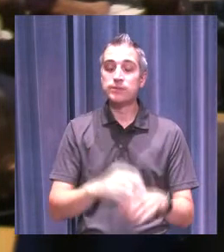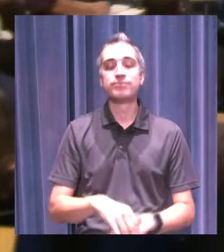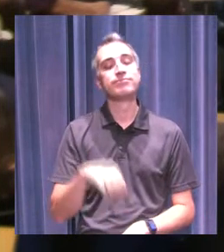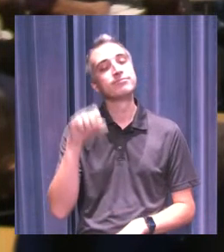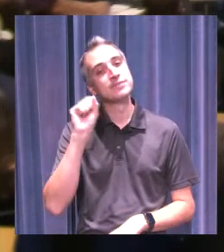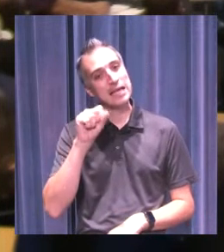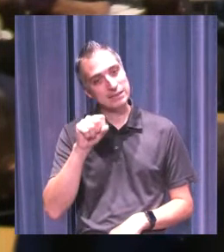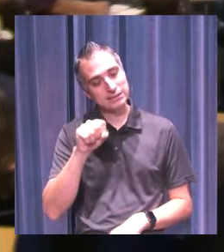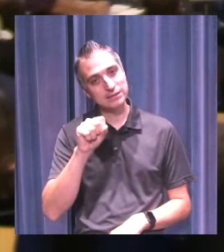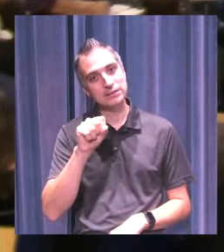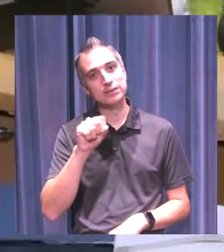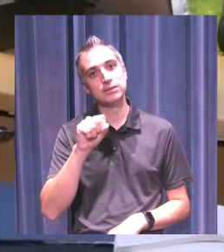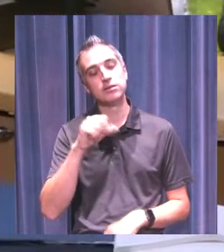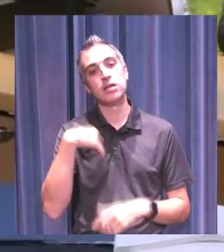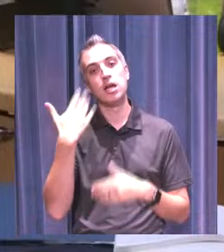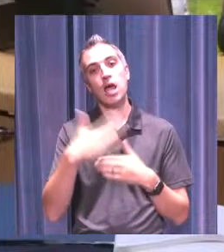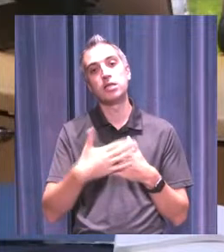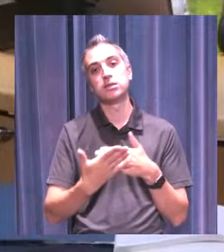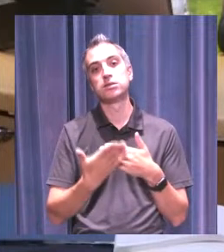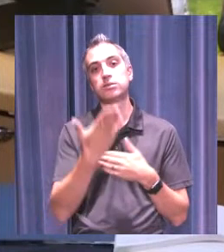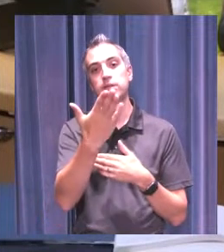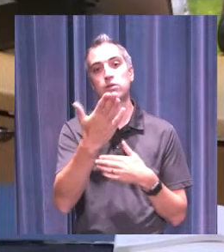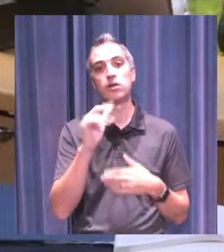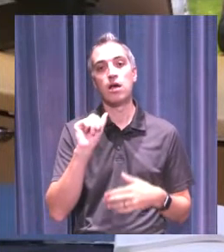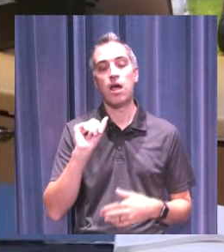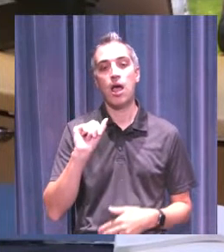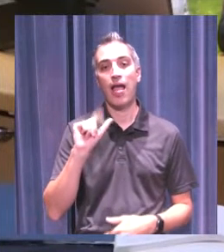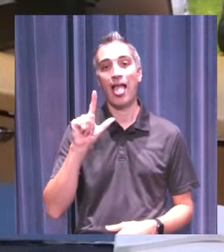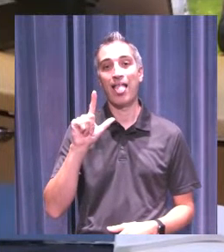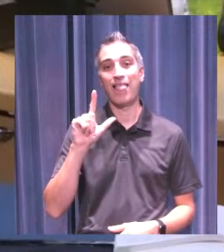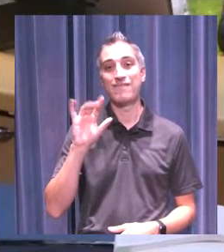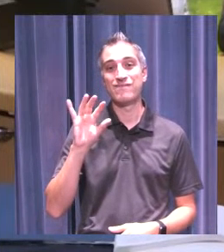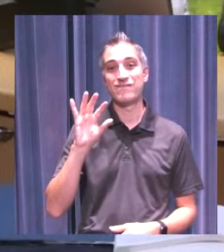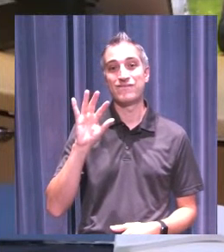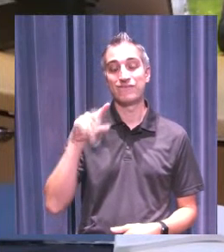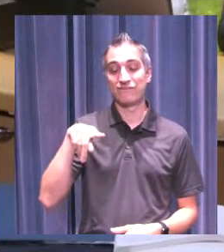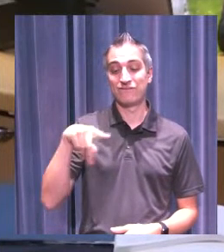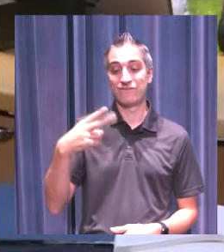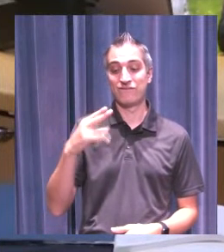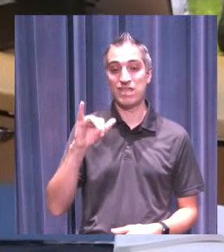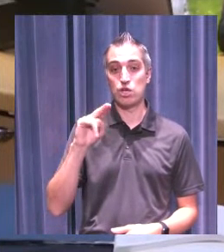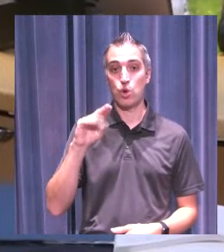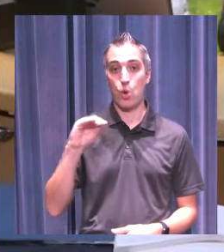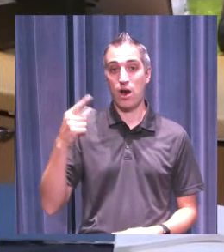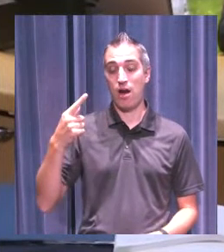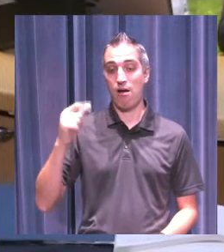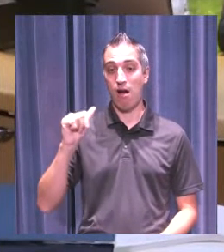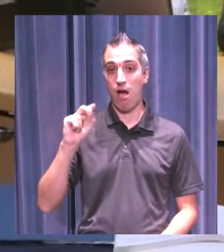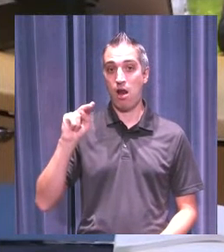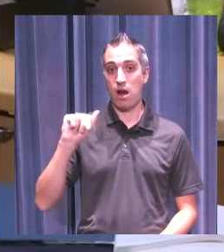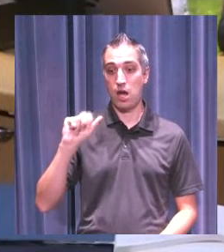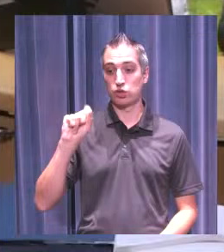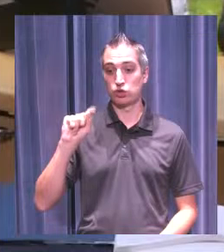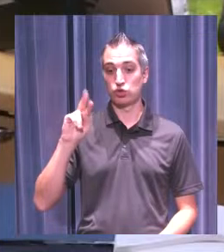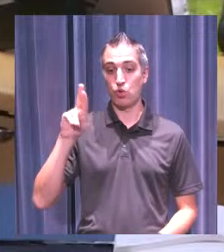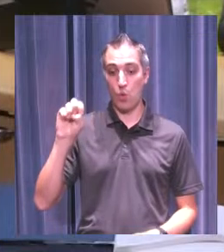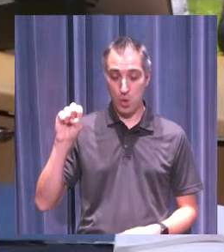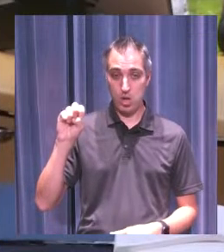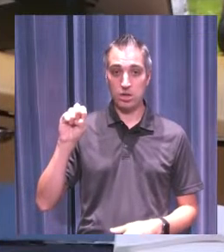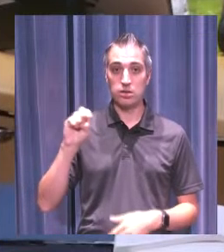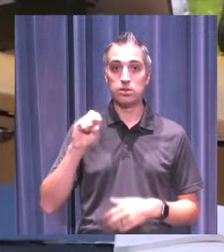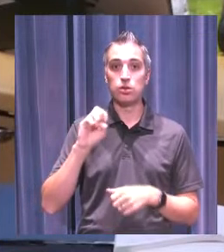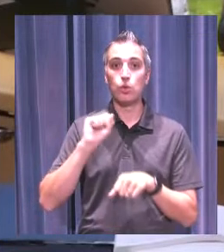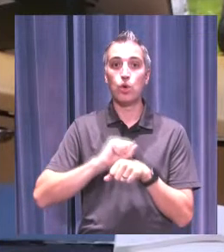Yes, the next one's been submitted by Alfino Donastorg from Flint, Michigan, representing the